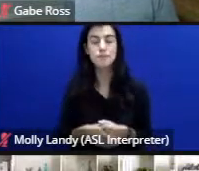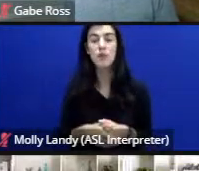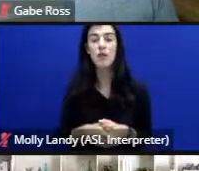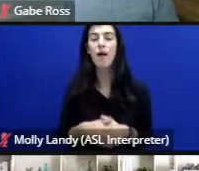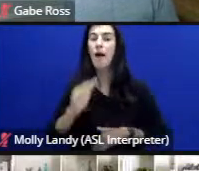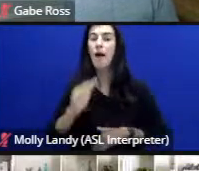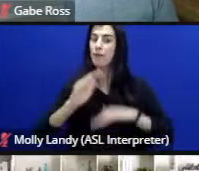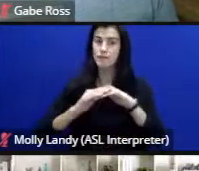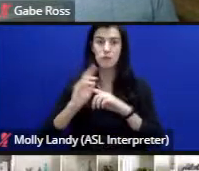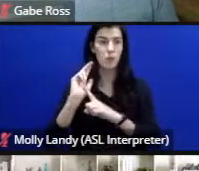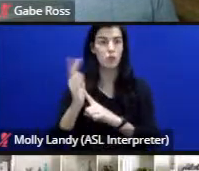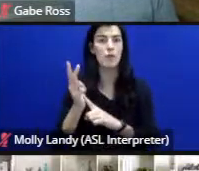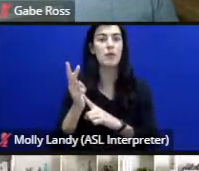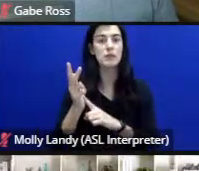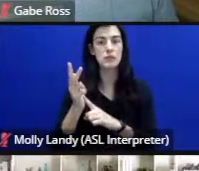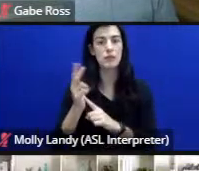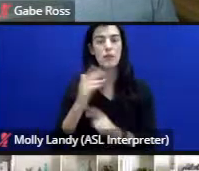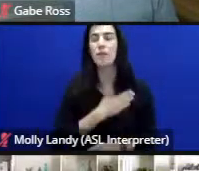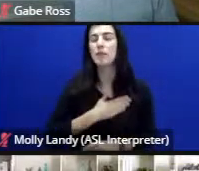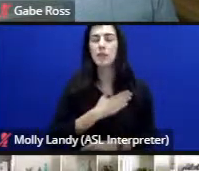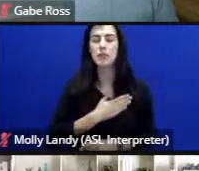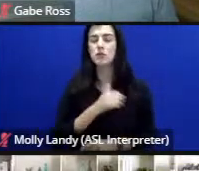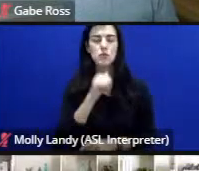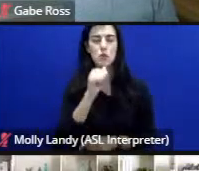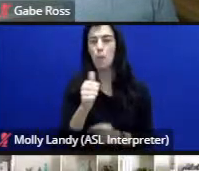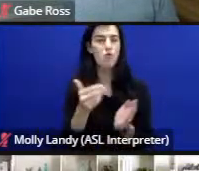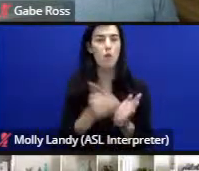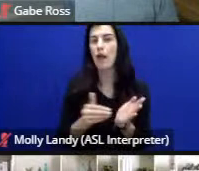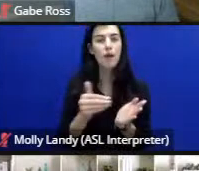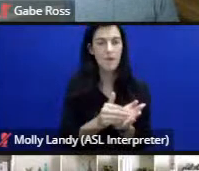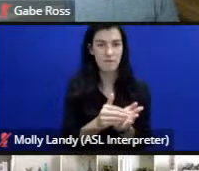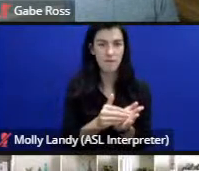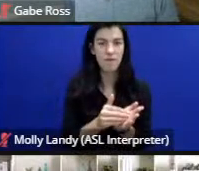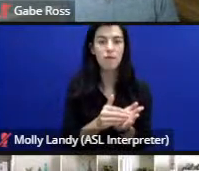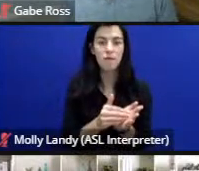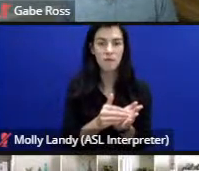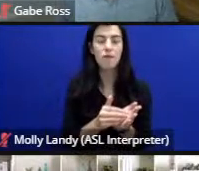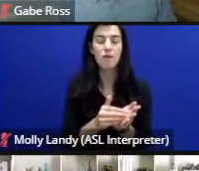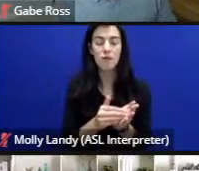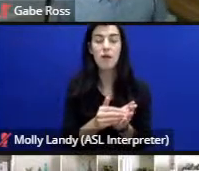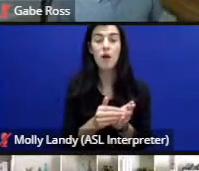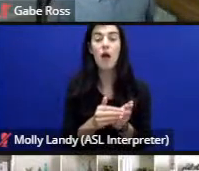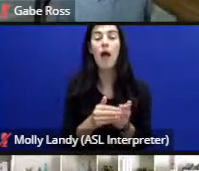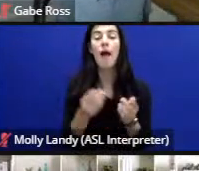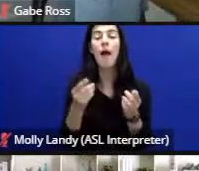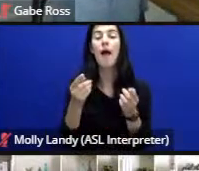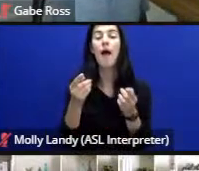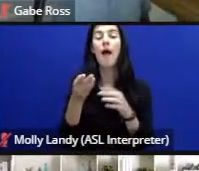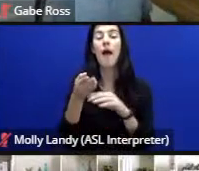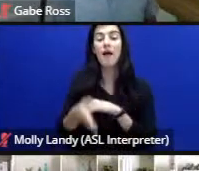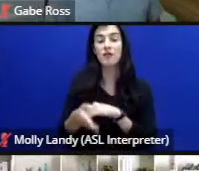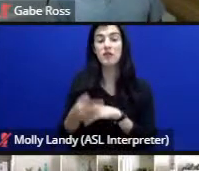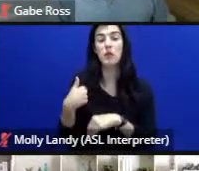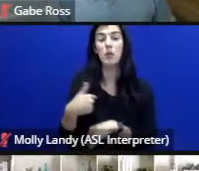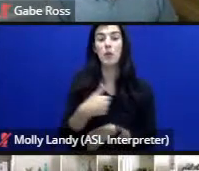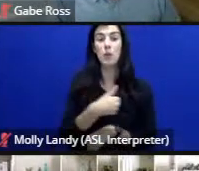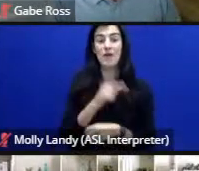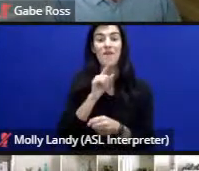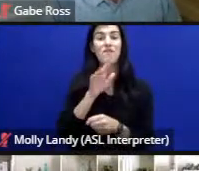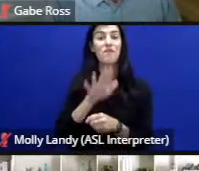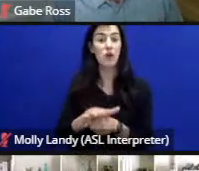I encourage you not to be repetitive. Once we have confirmed the number of public comments, I'll call on each of